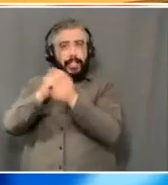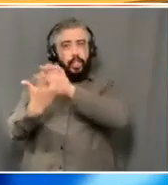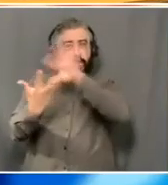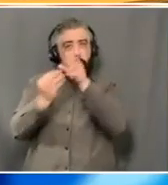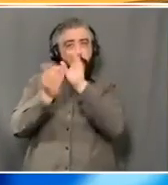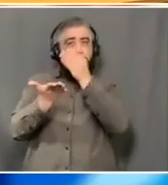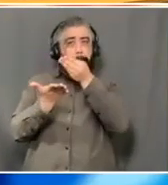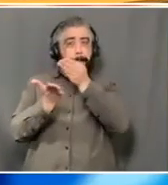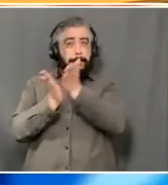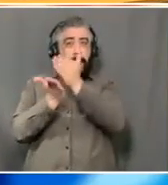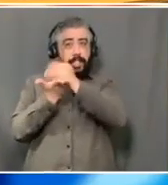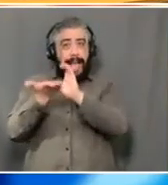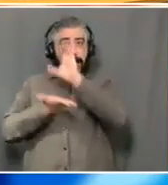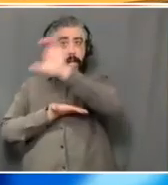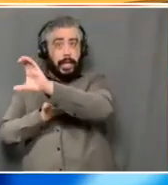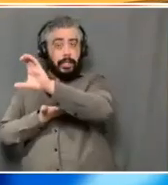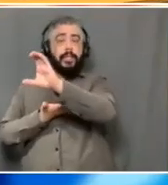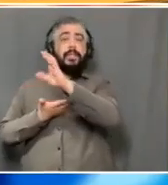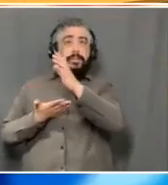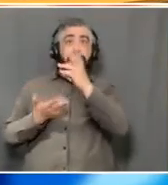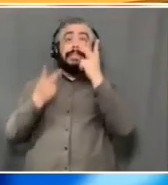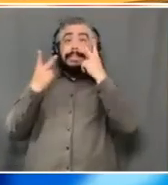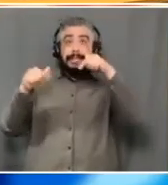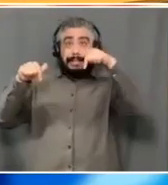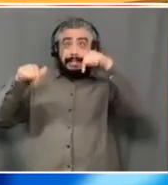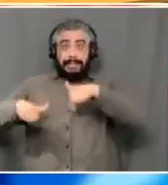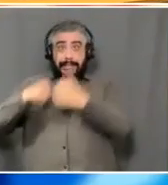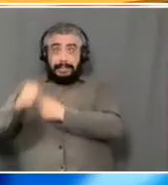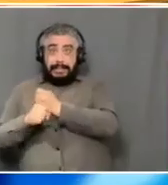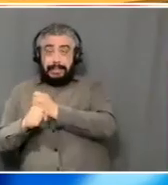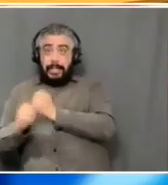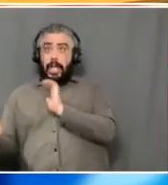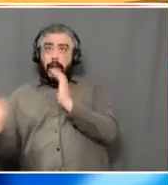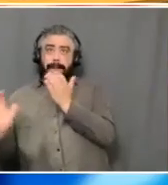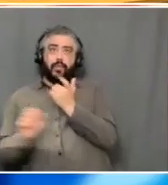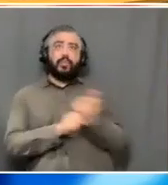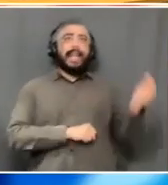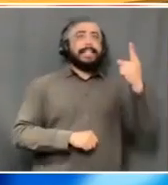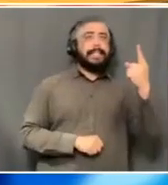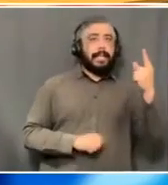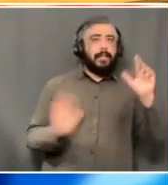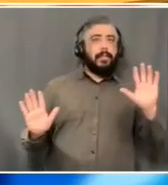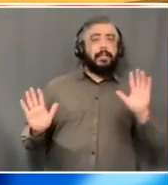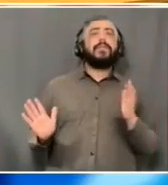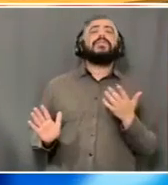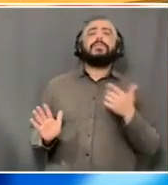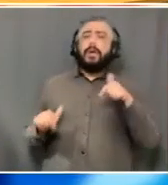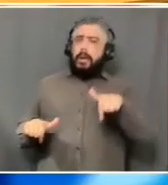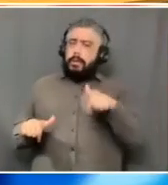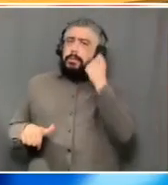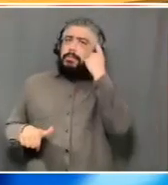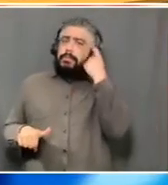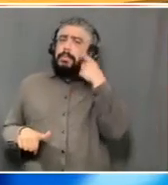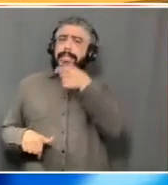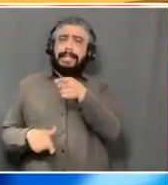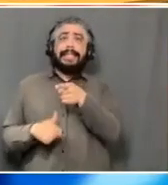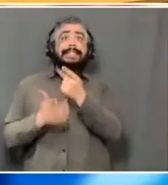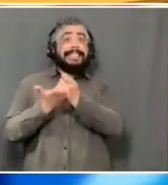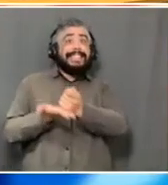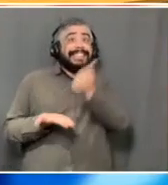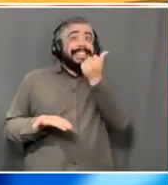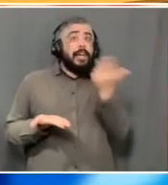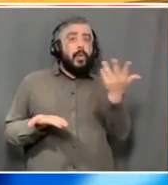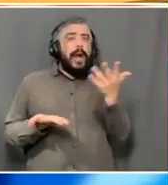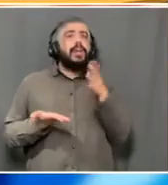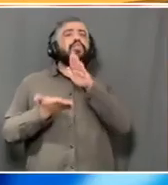allocations, looking at this year compared to next year. This does exclude school carryover as well